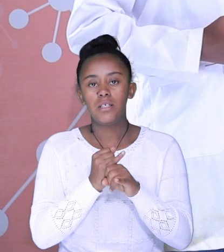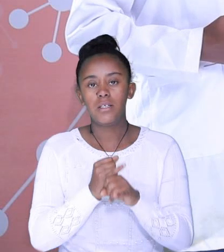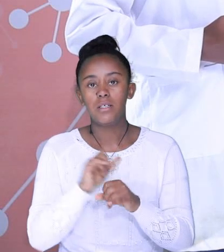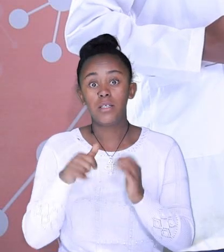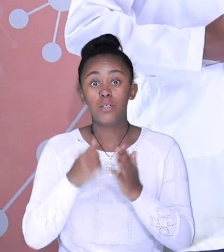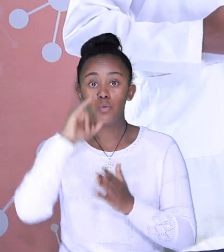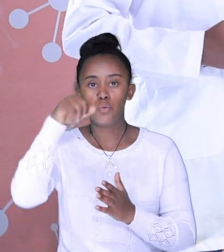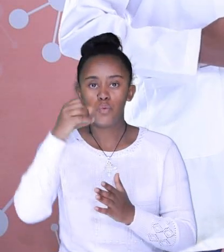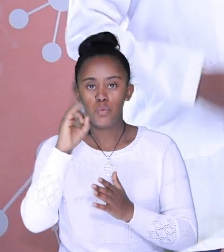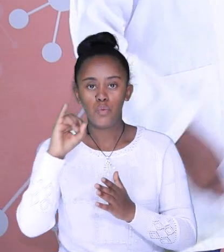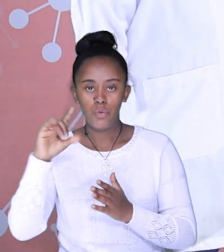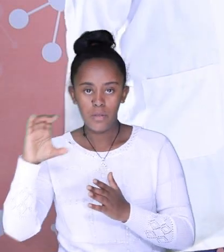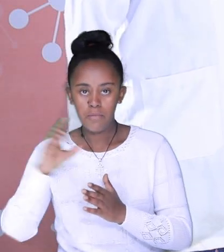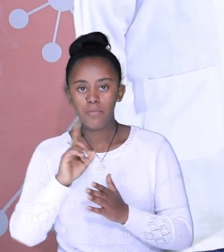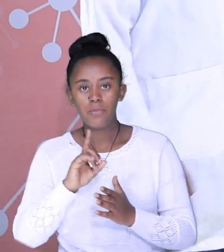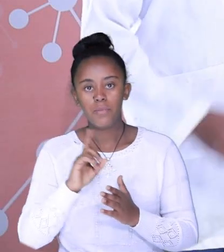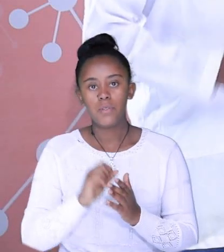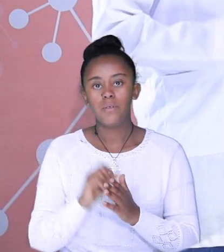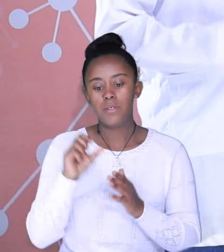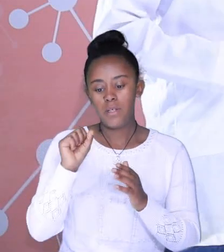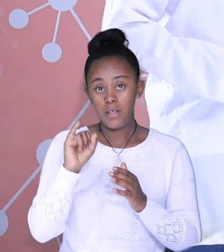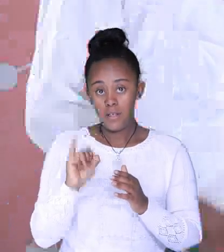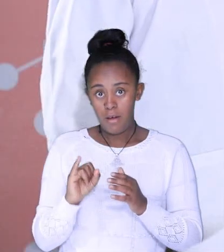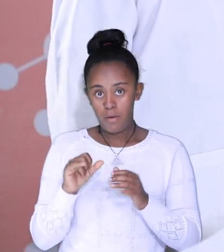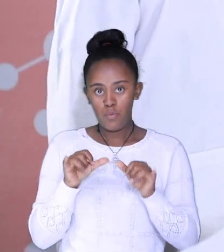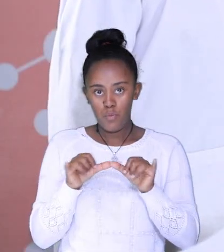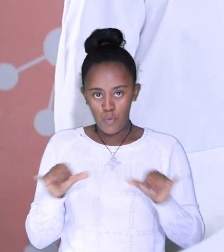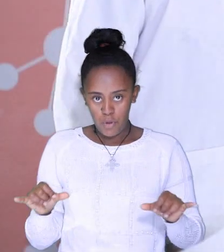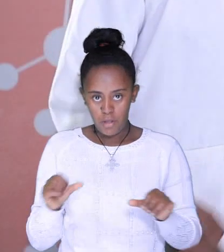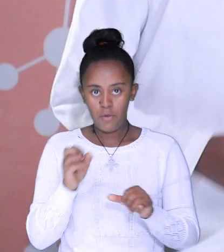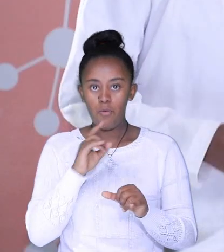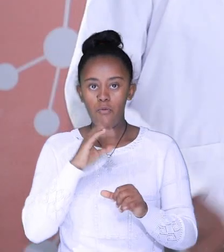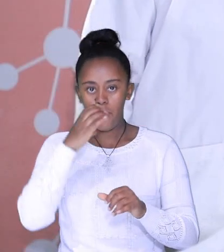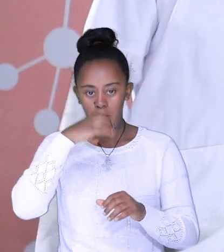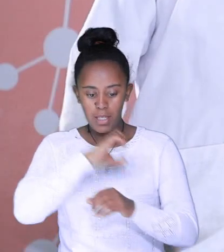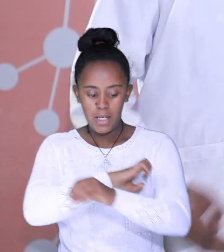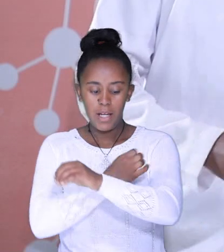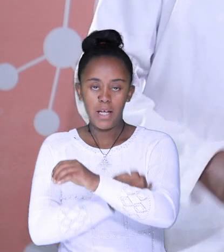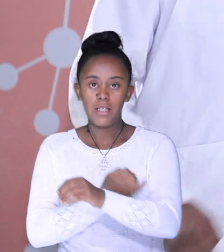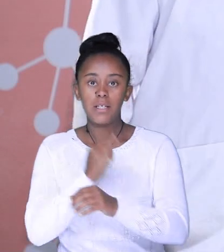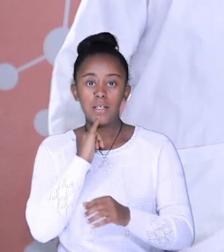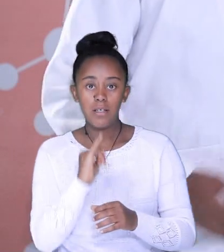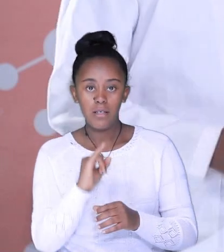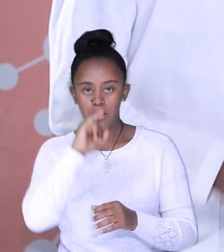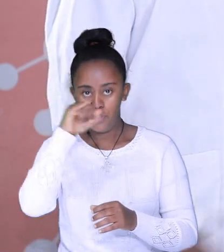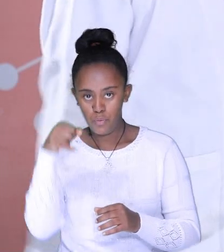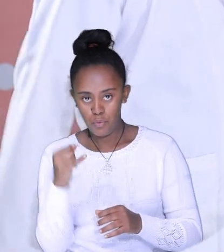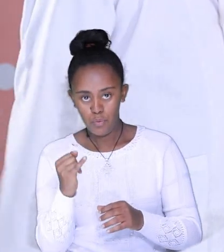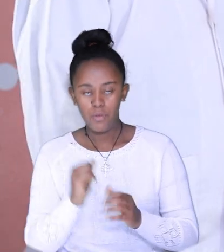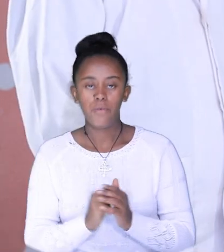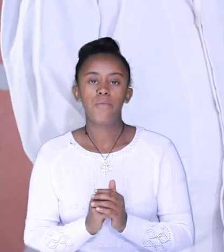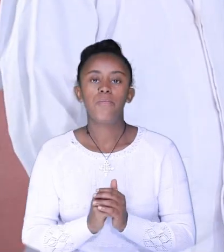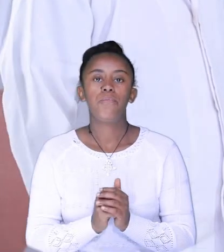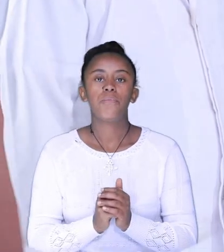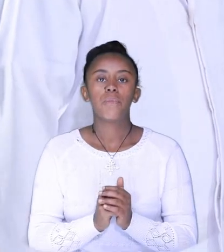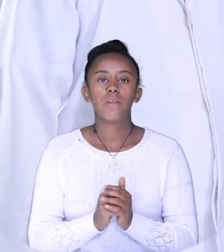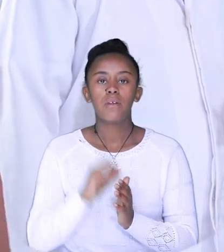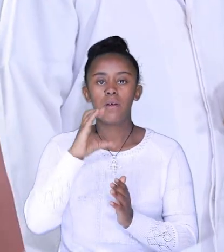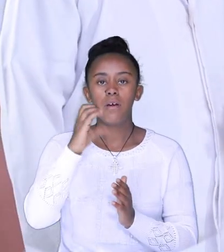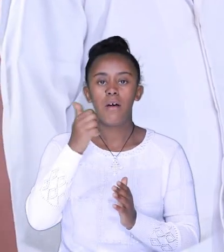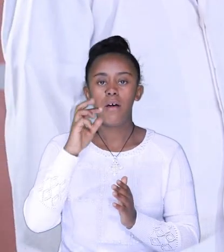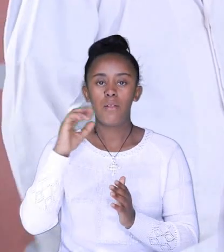Joule. This means the SI unit of heat energy is Joule. Calorie